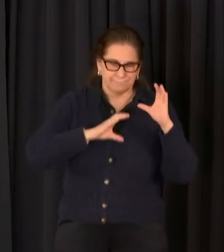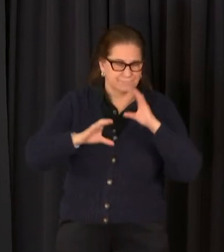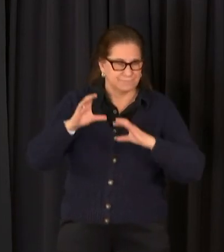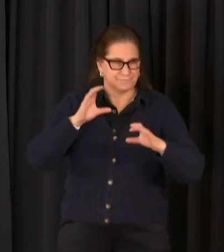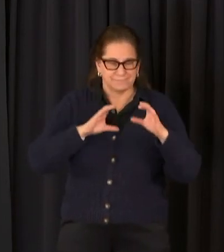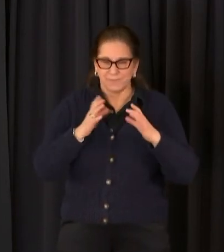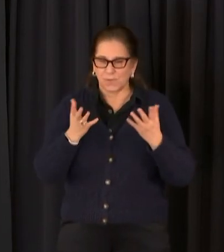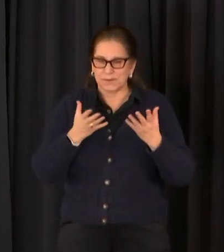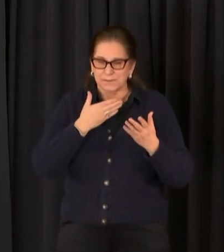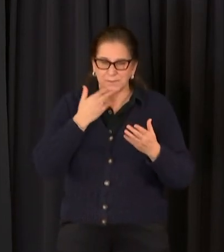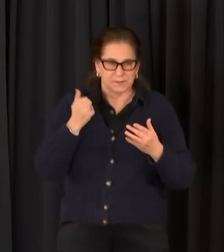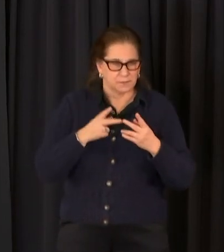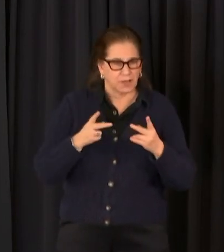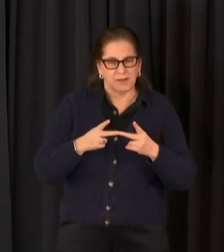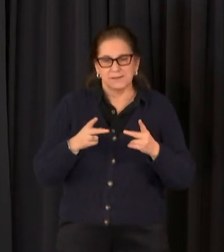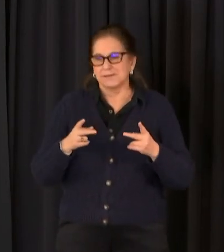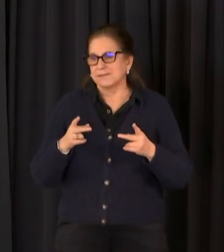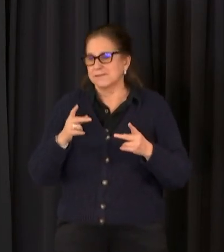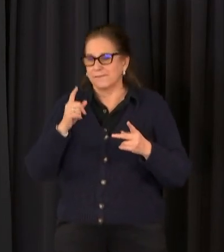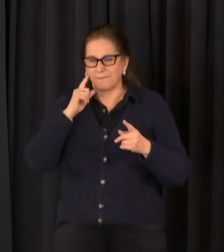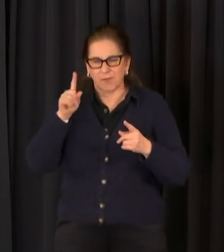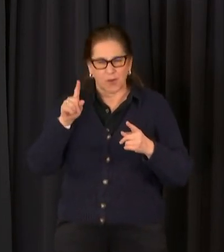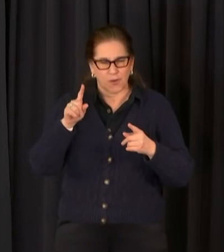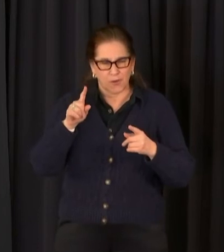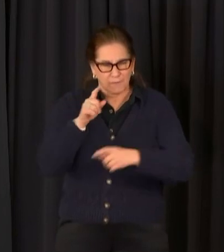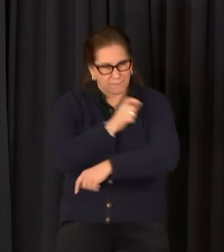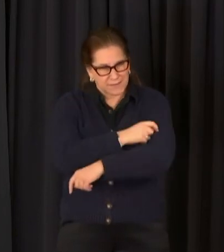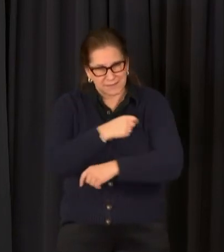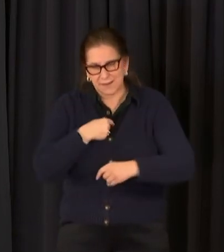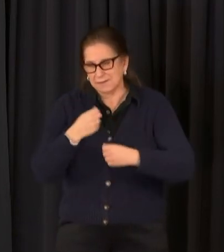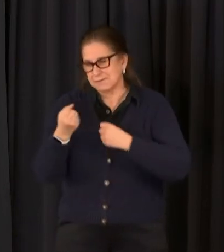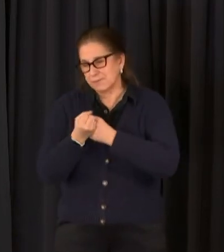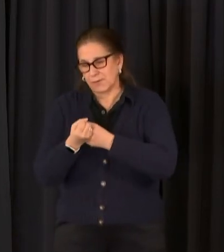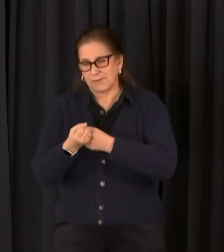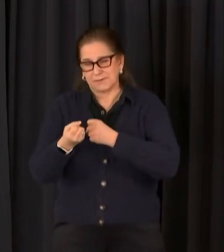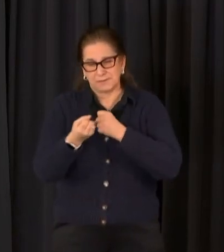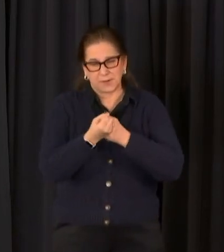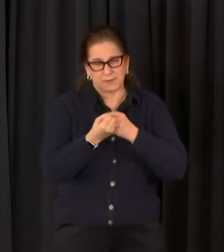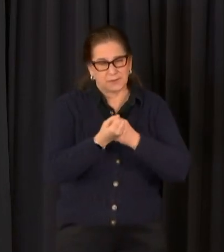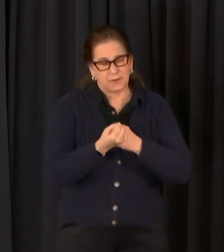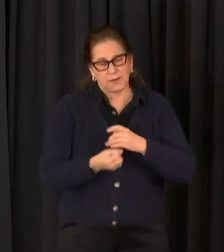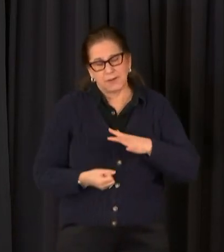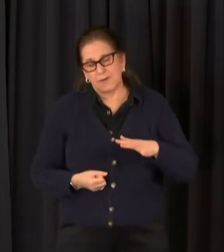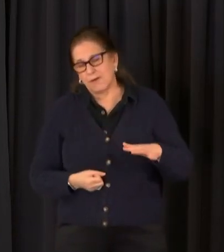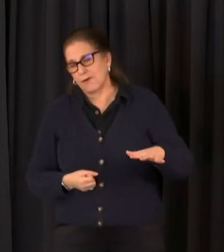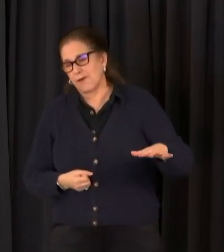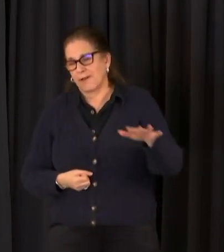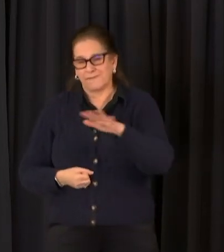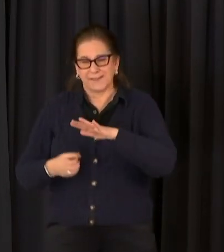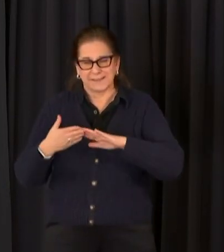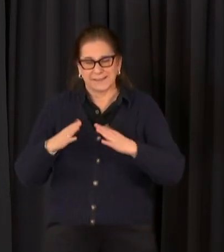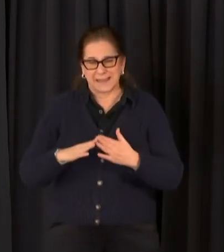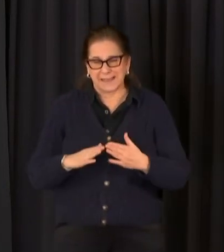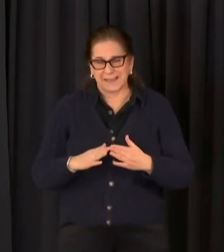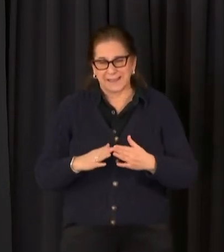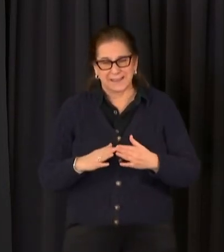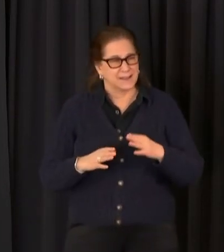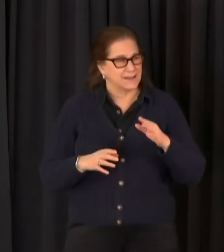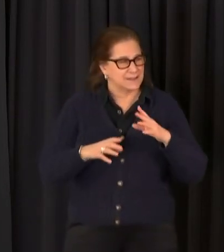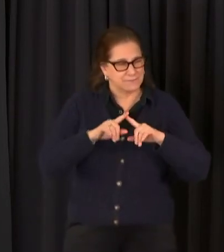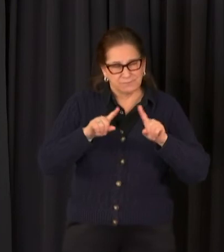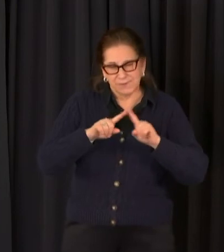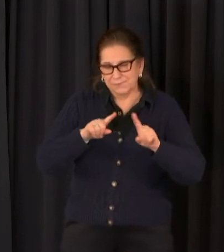equitable to vaccinate, to put our vaccine supply out across the city at multiple sites. So at this point,